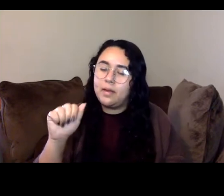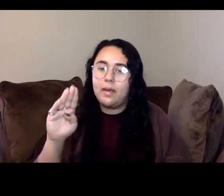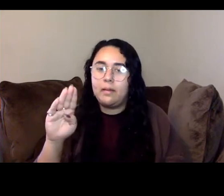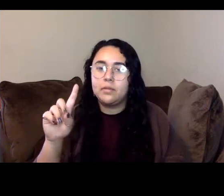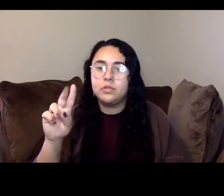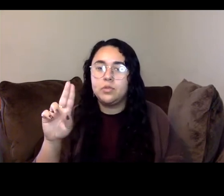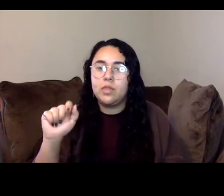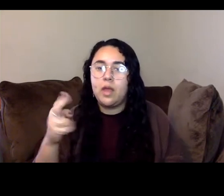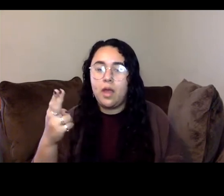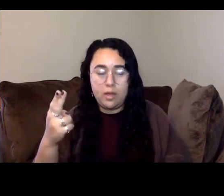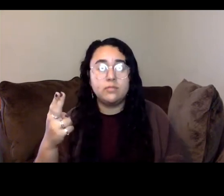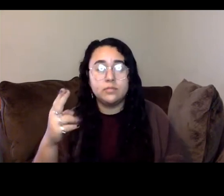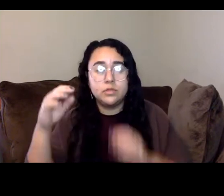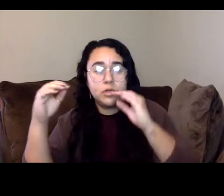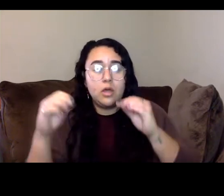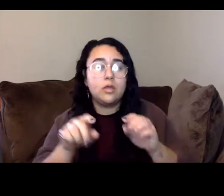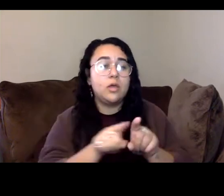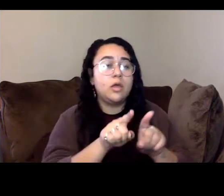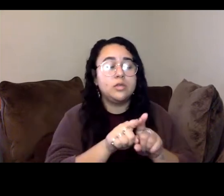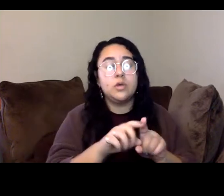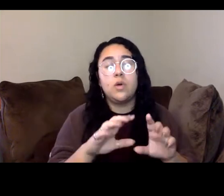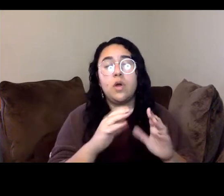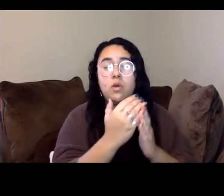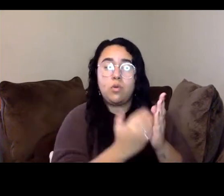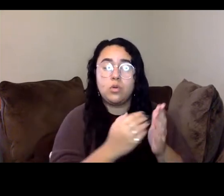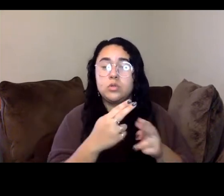and our course called Anti-Racism for White People.